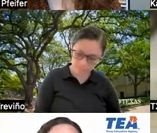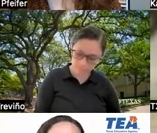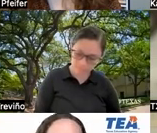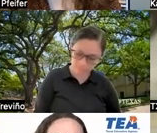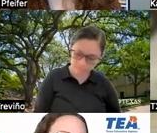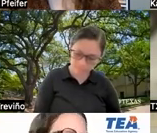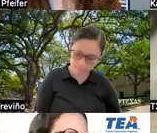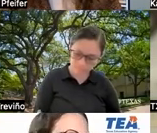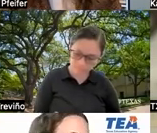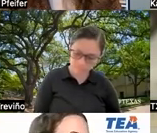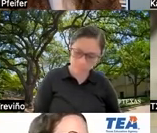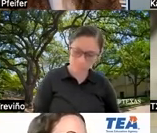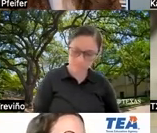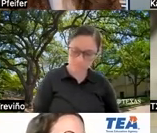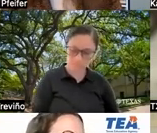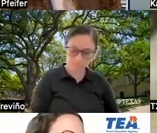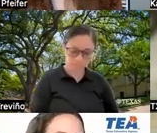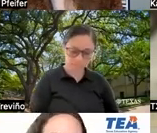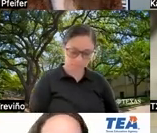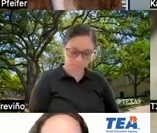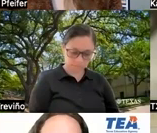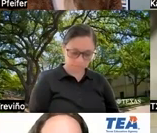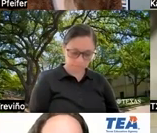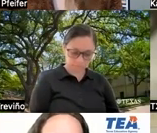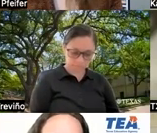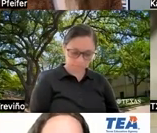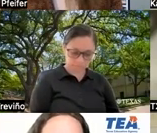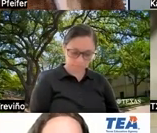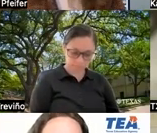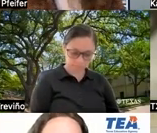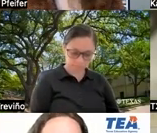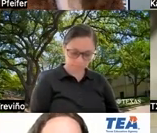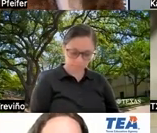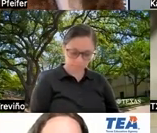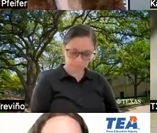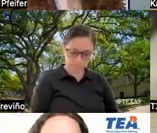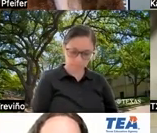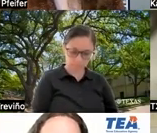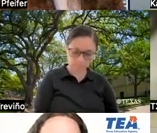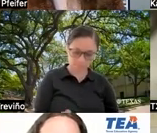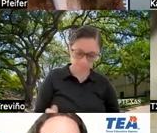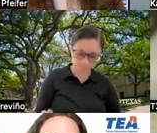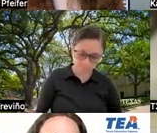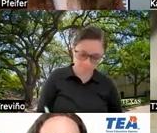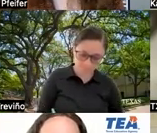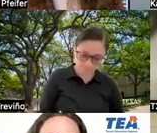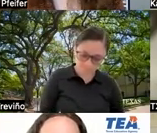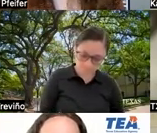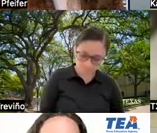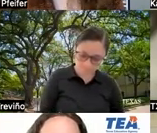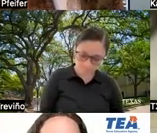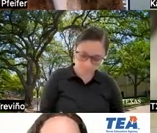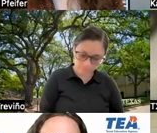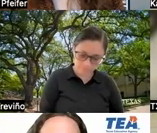meeting is coming to order. I'm Reagan Miller. I am the Director of Child Care and Early Learning at the Texas